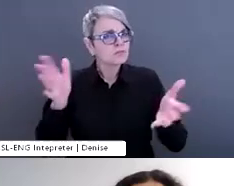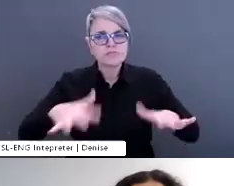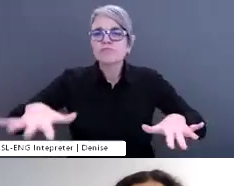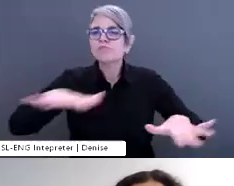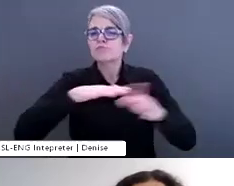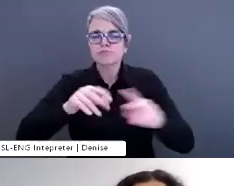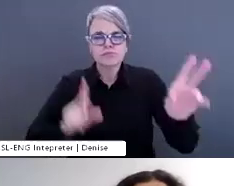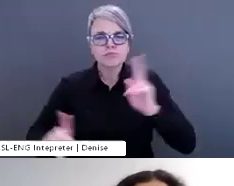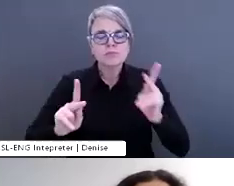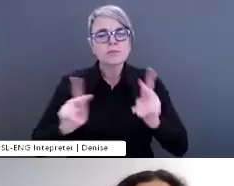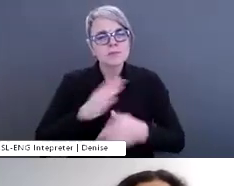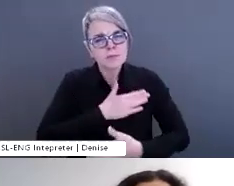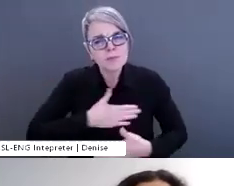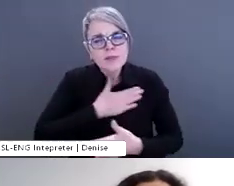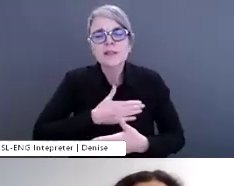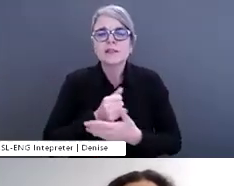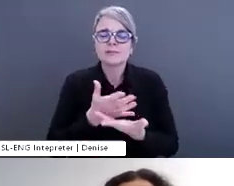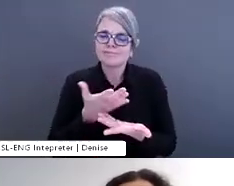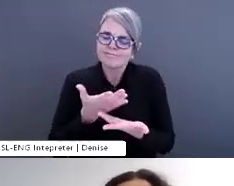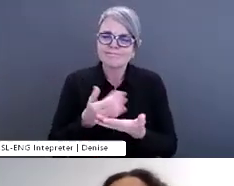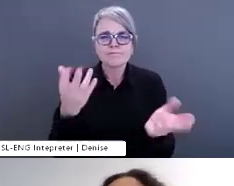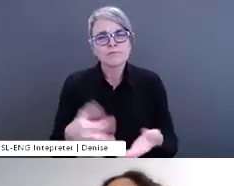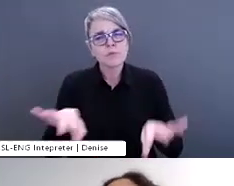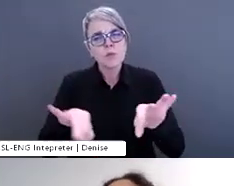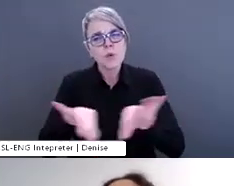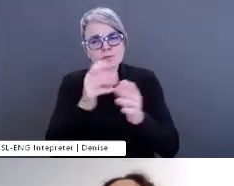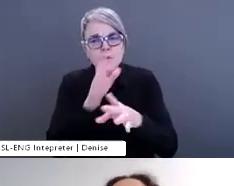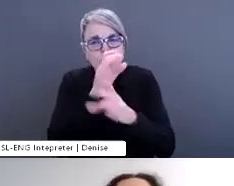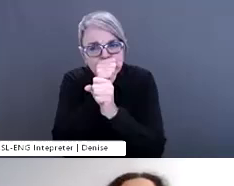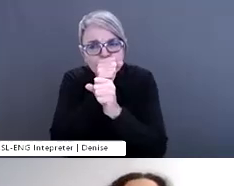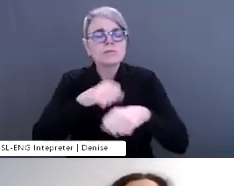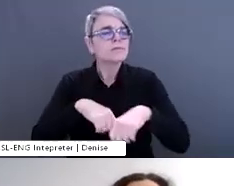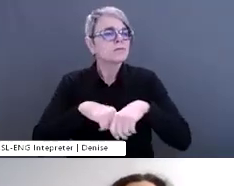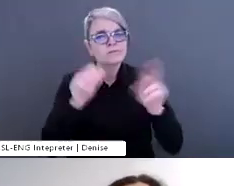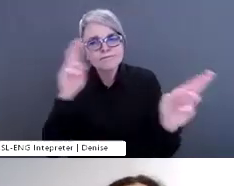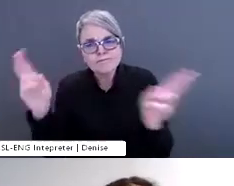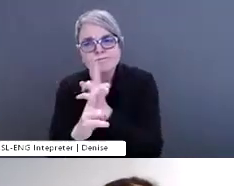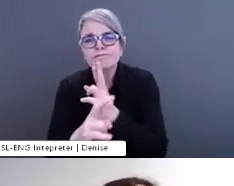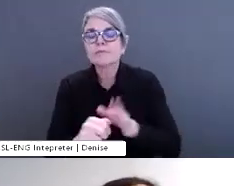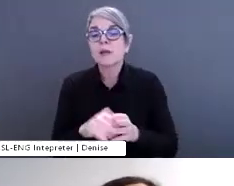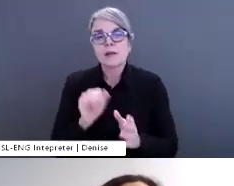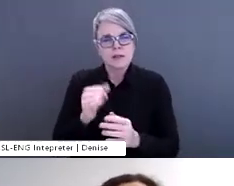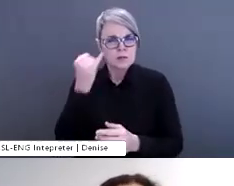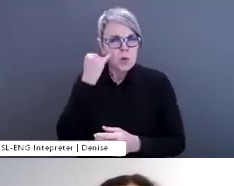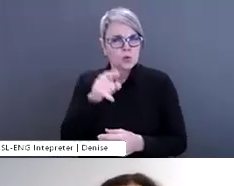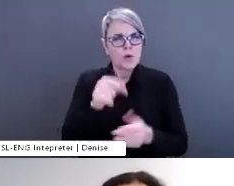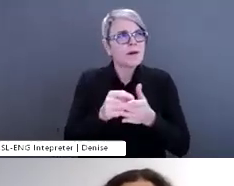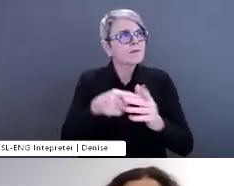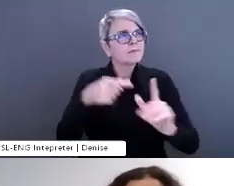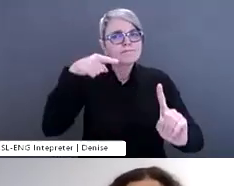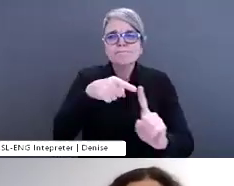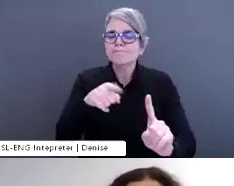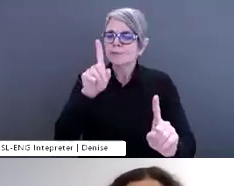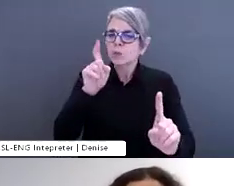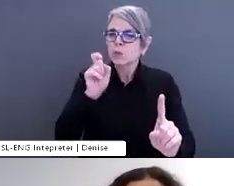specific question or issue that you would like to address, please reach out to our office. We'd be more than happy to